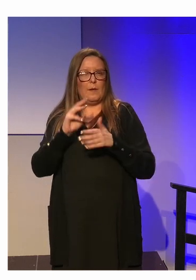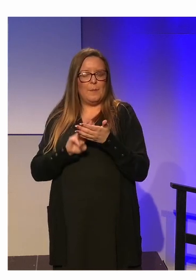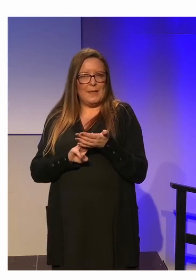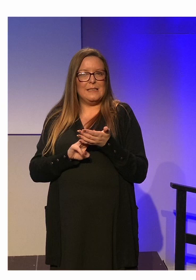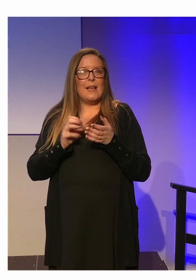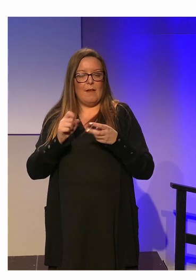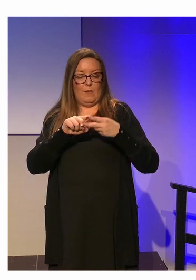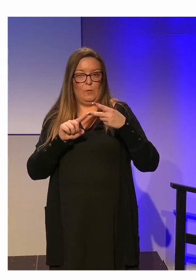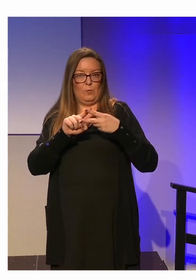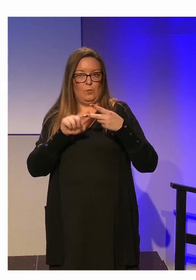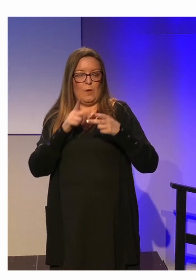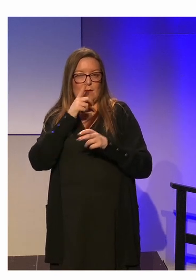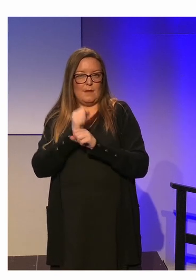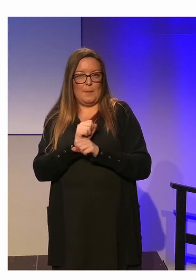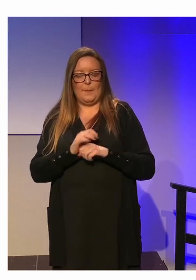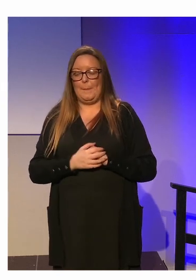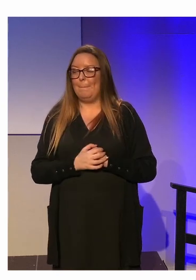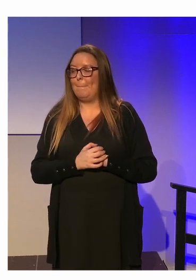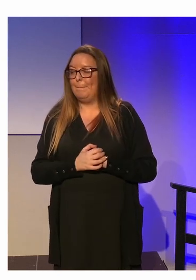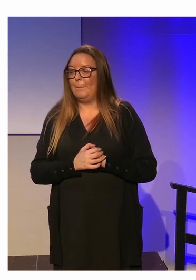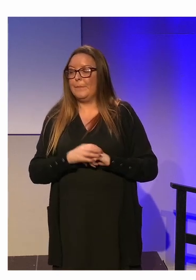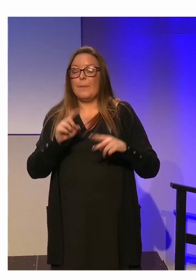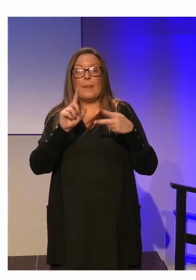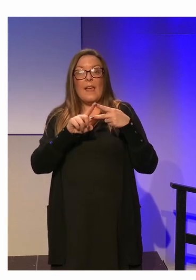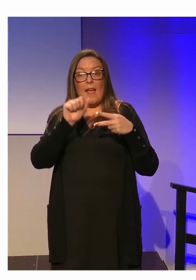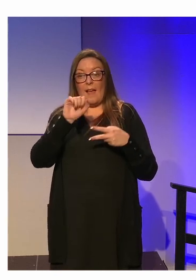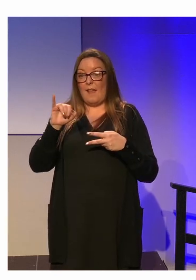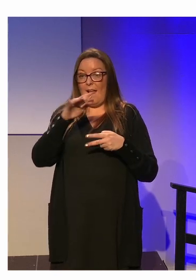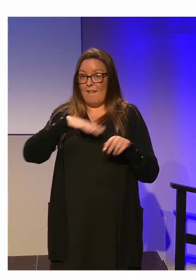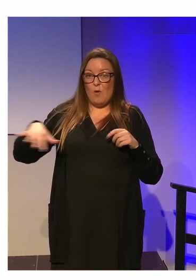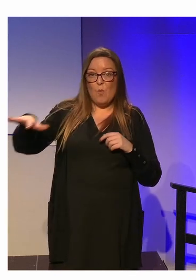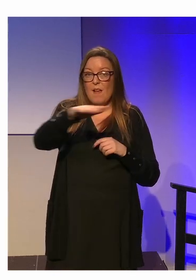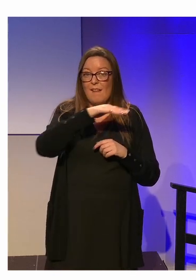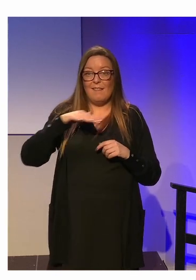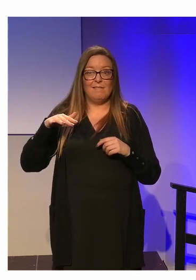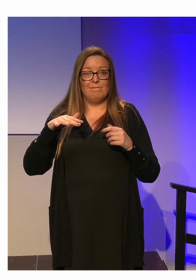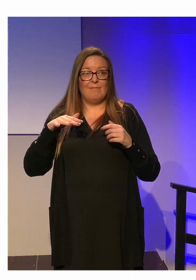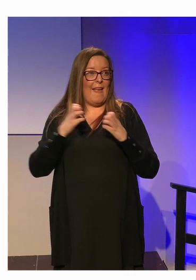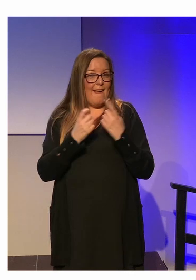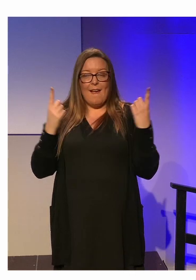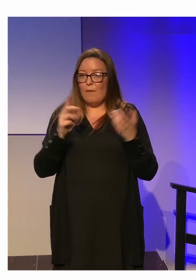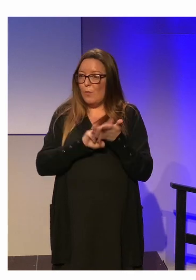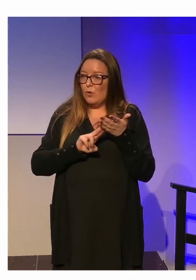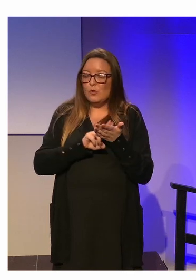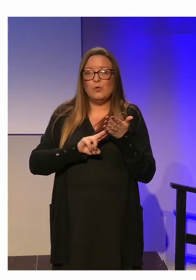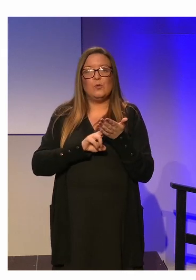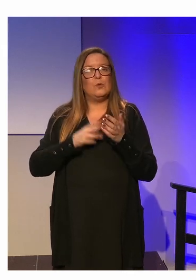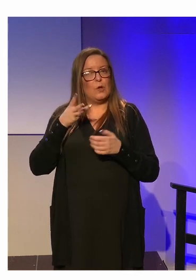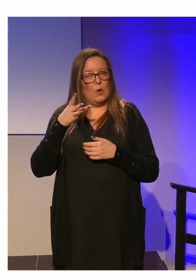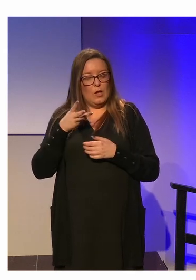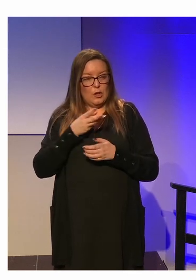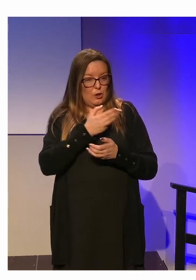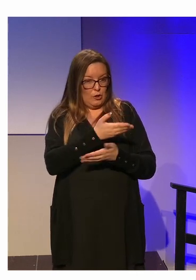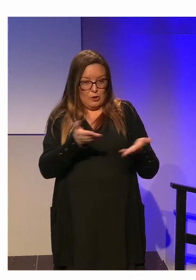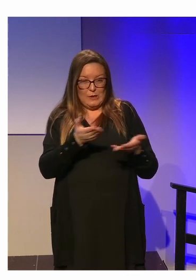two things to talk about. The first is AI is everywhere. Your kids are already, everybody's using it. They are going to need to